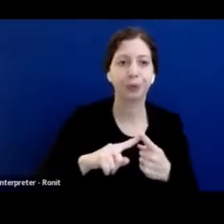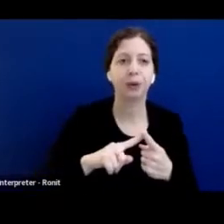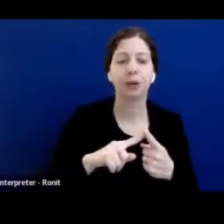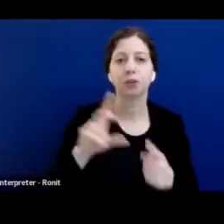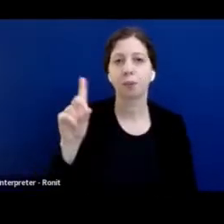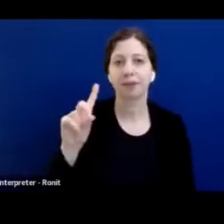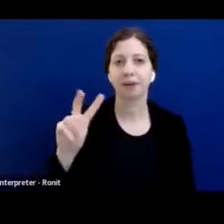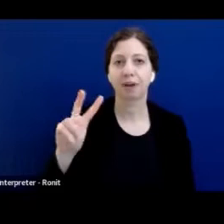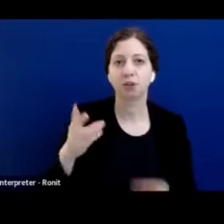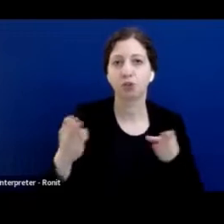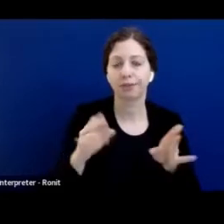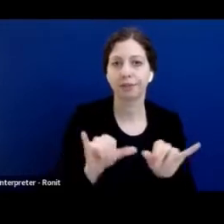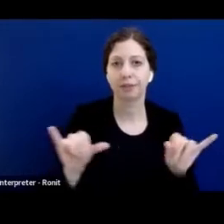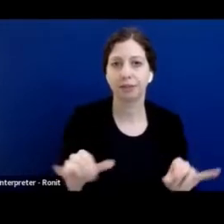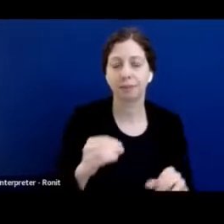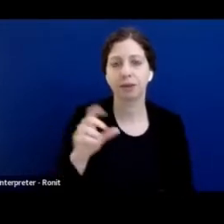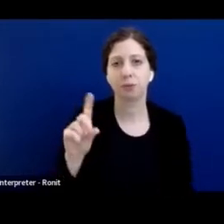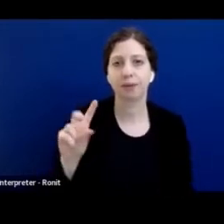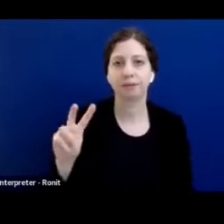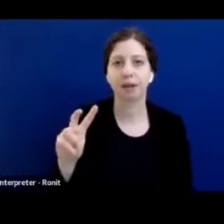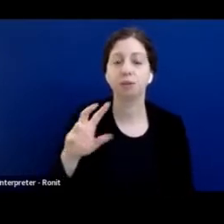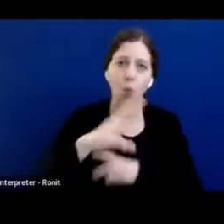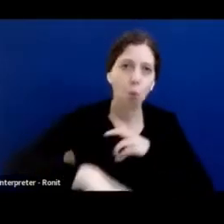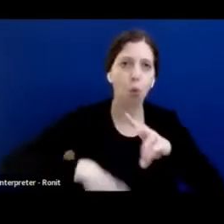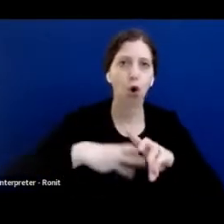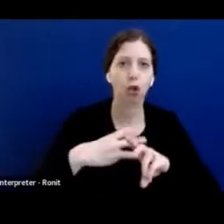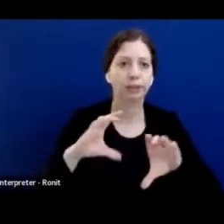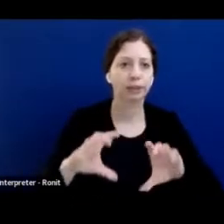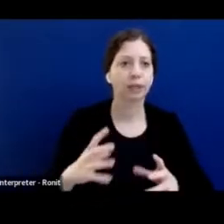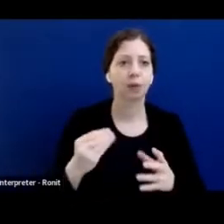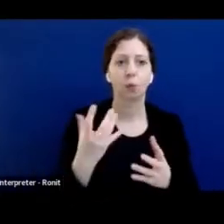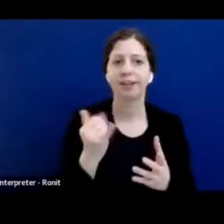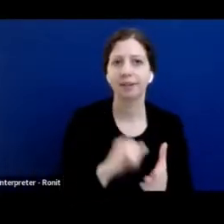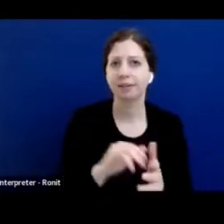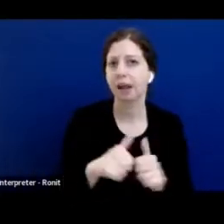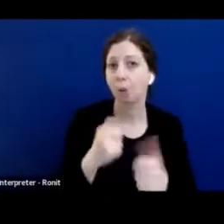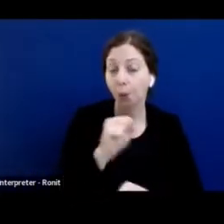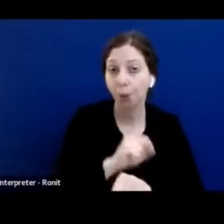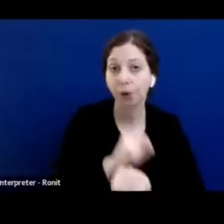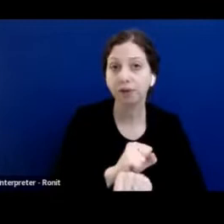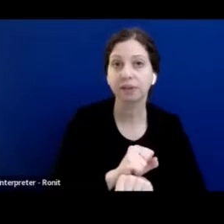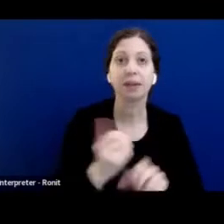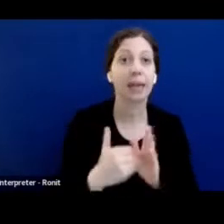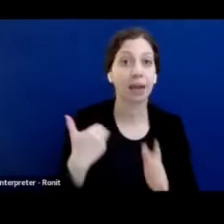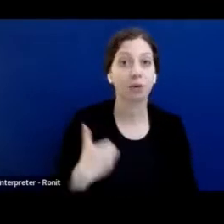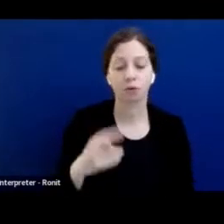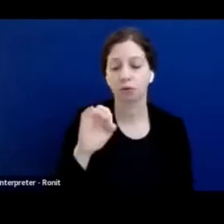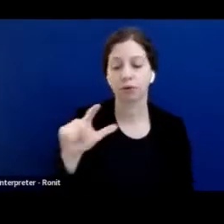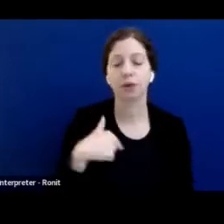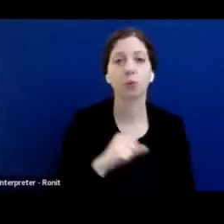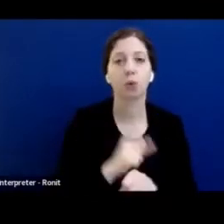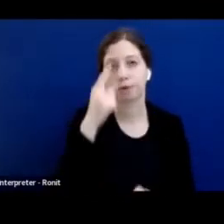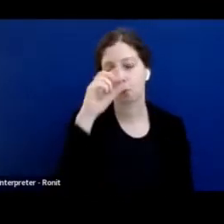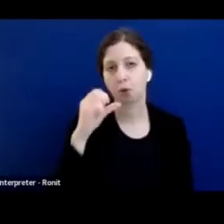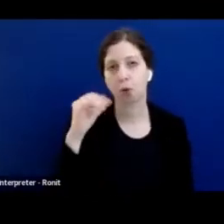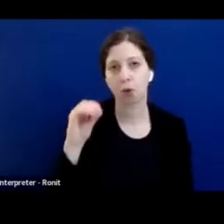violence service system and the domestic violence world and what it is and how it works. So my name is Rachel. I work for the Ohio